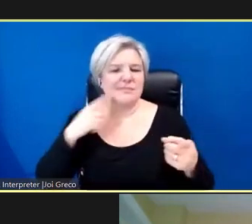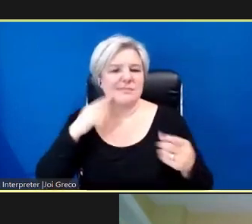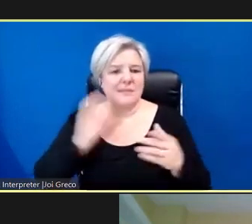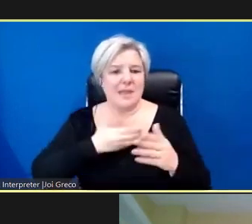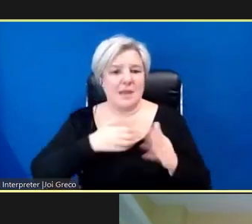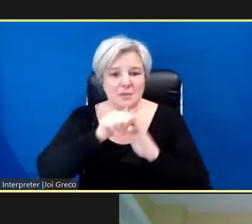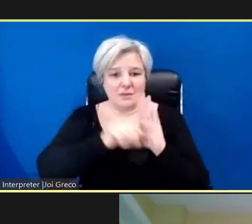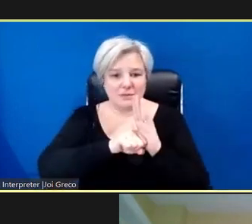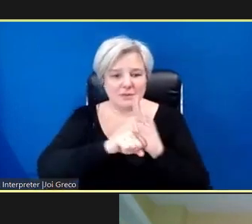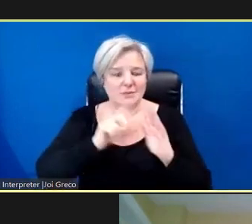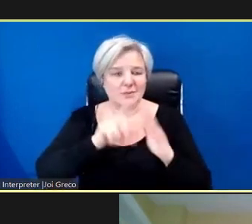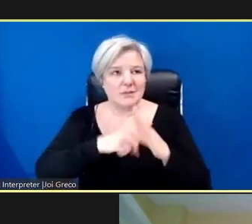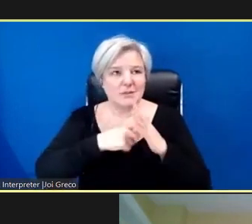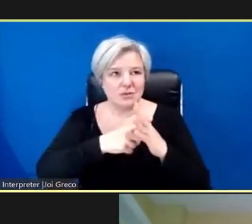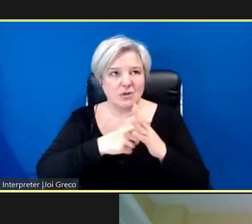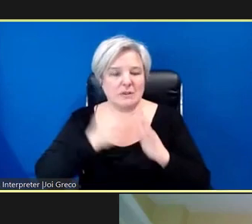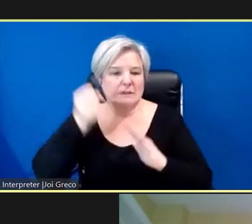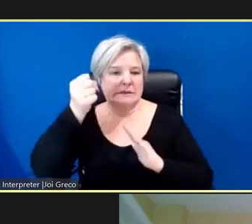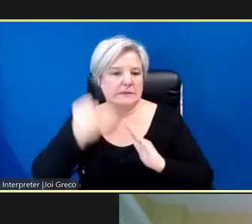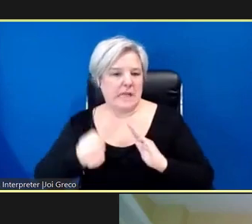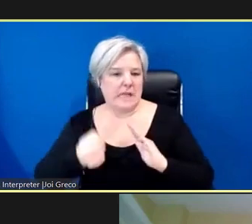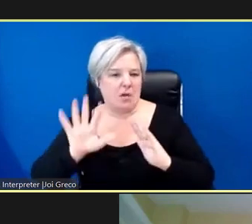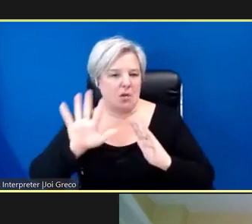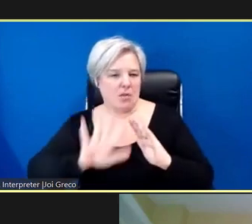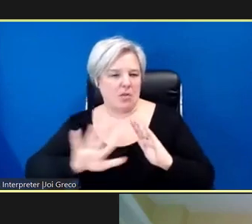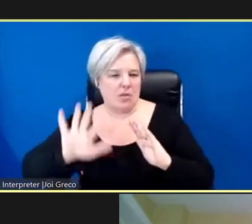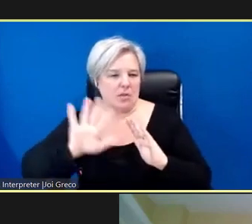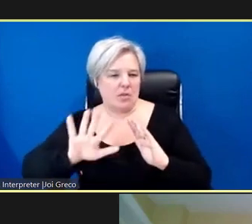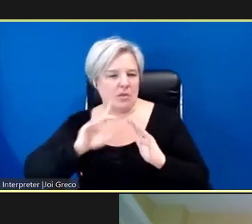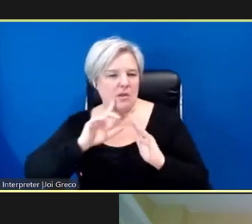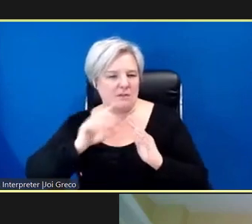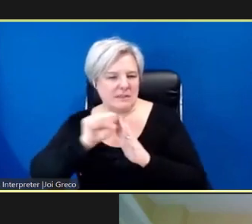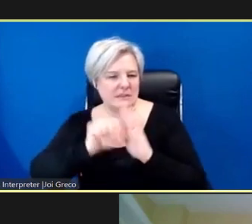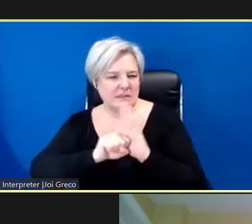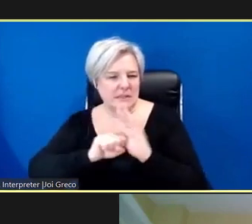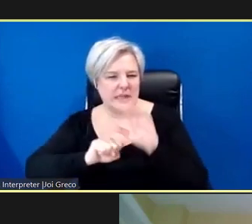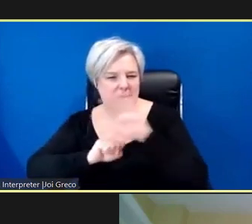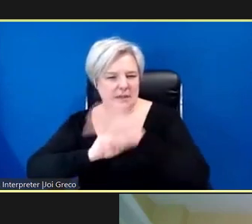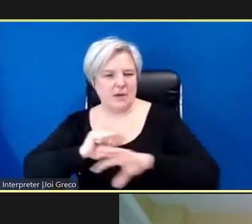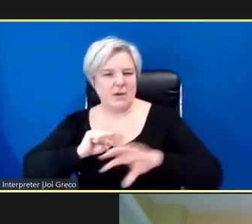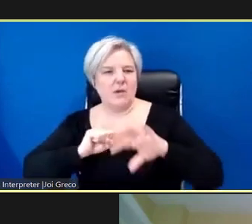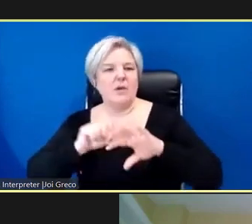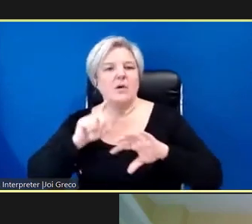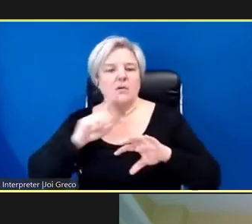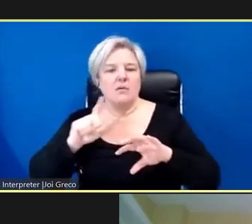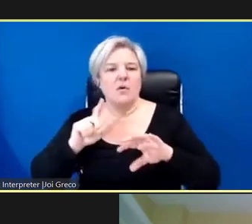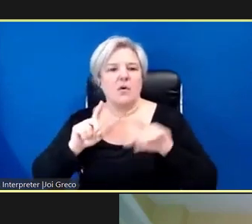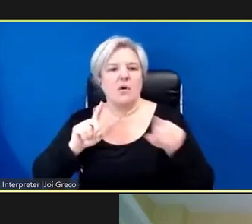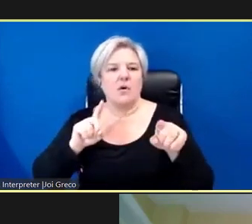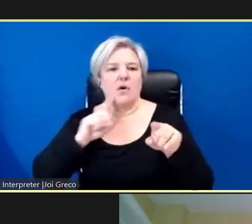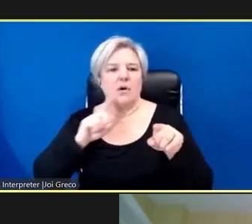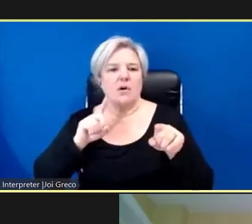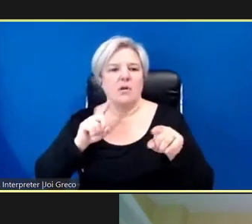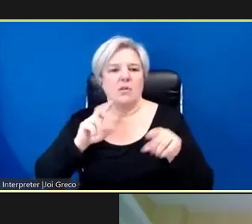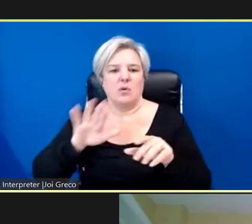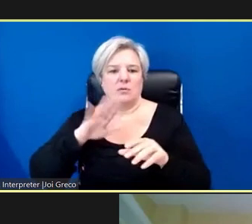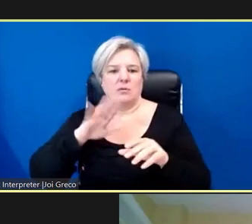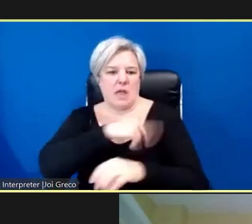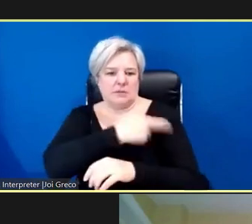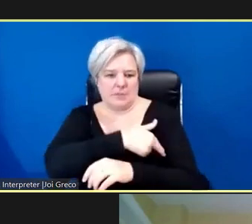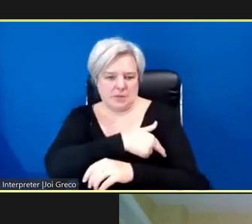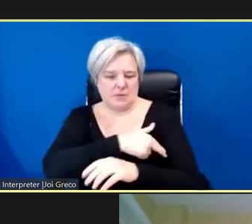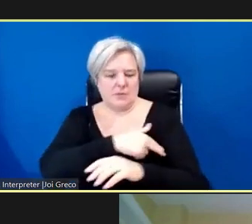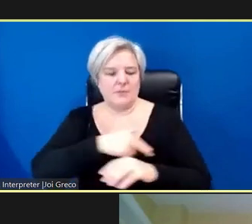we started in the very southern part of the state with our rural hospitals doing the VSV.